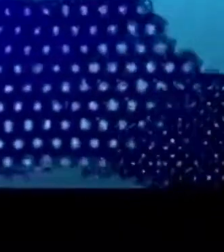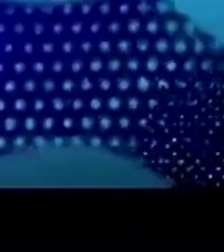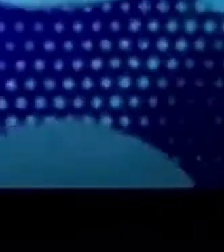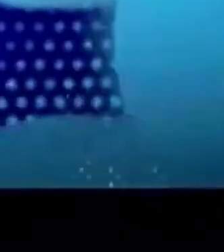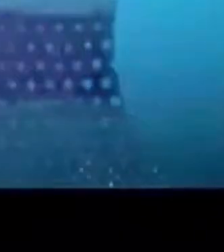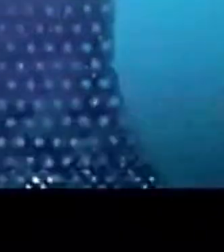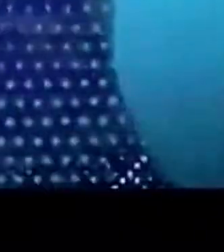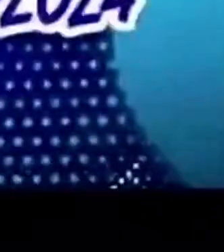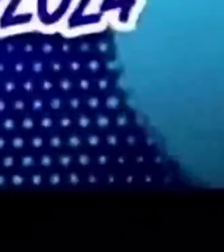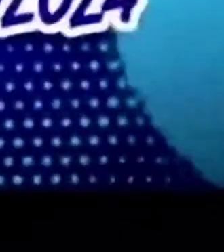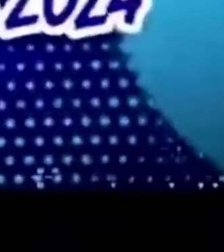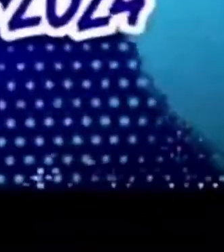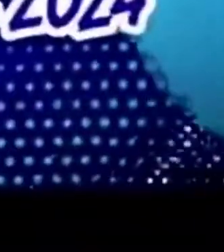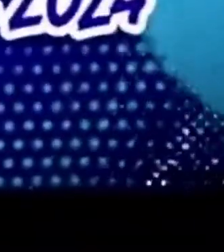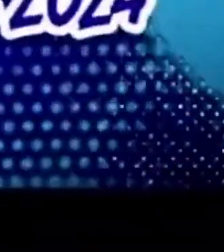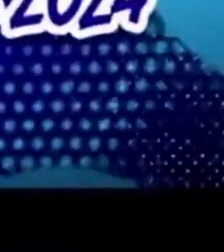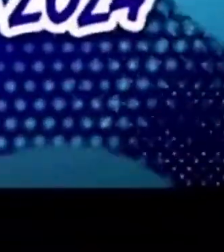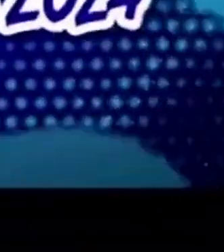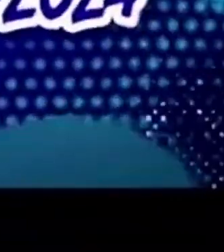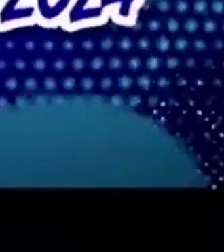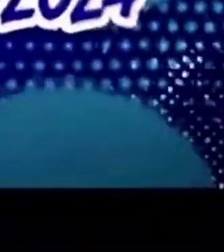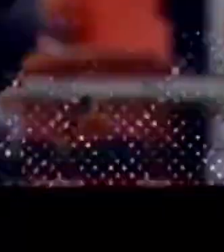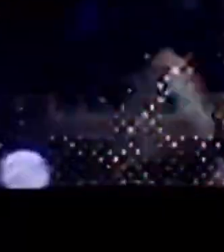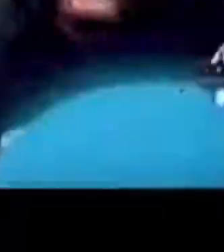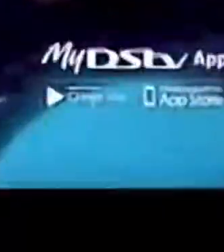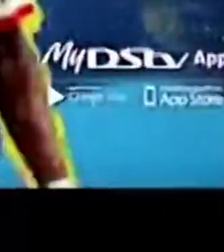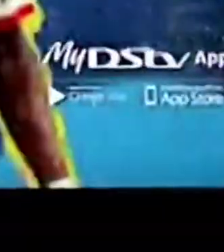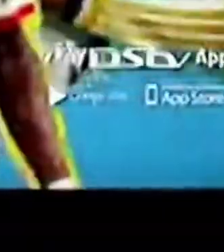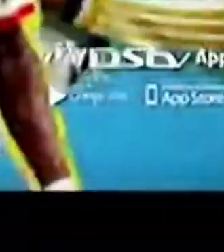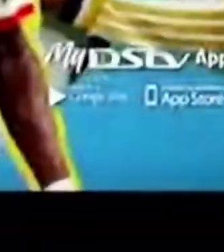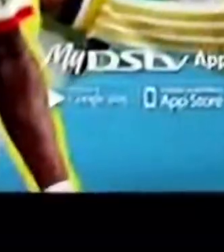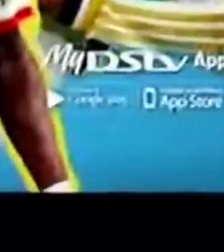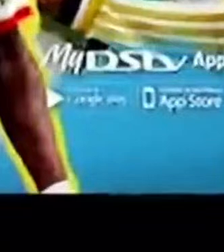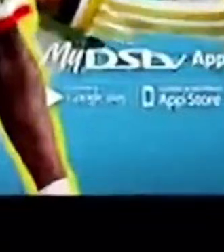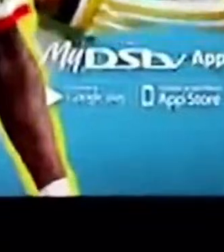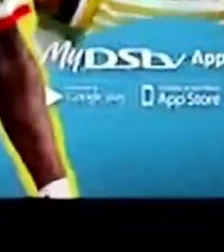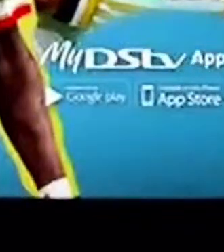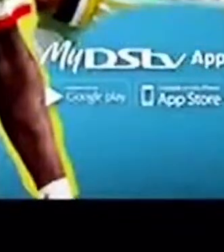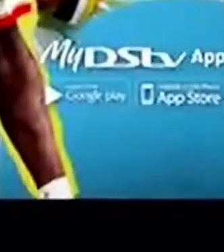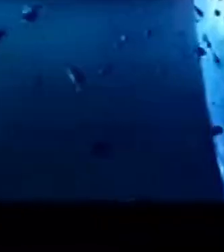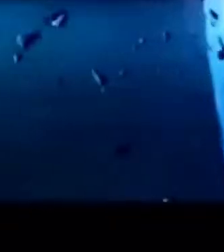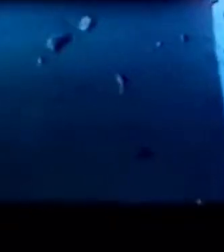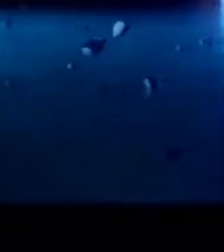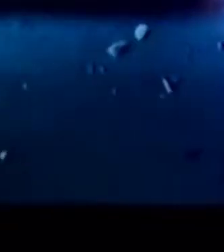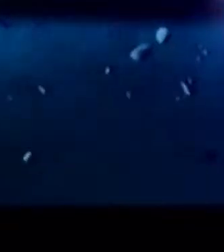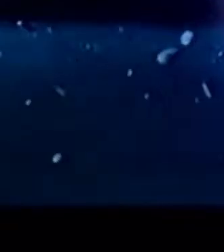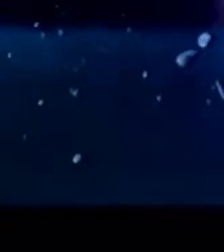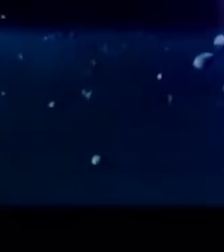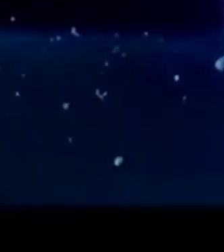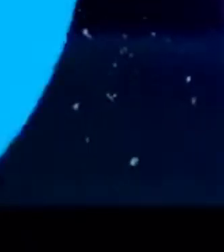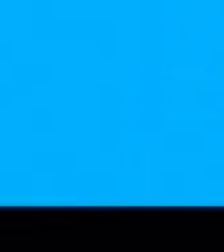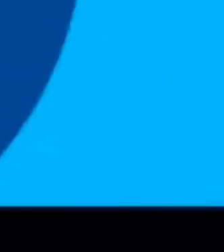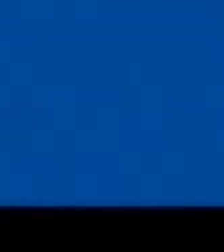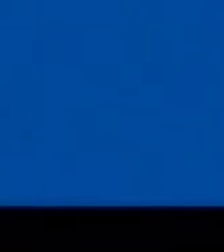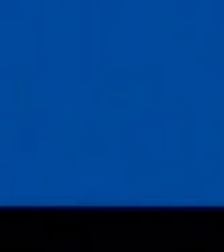football finals. I want it all. Reconnect to catch every match live on